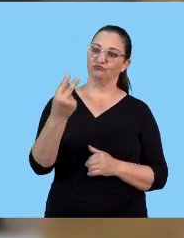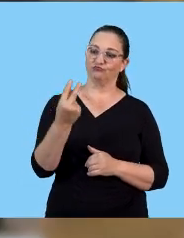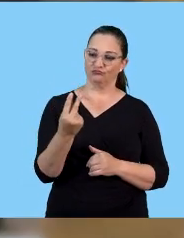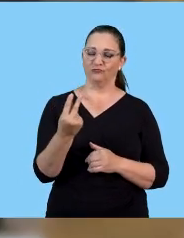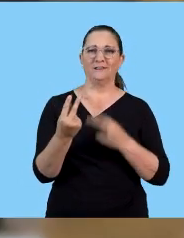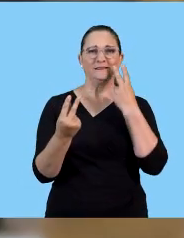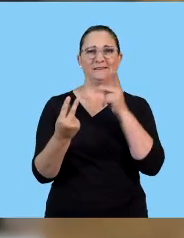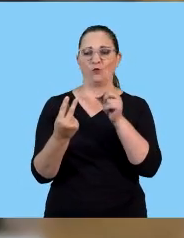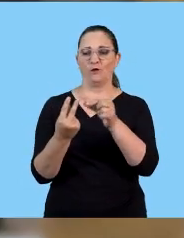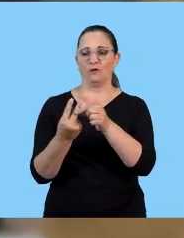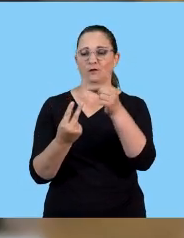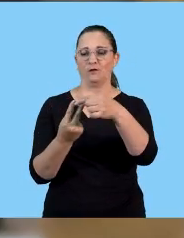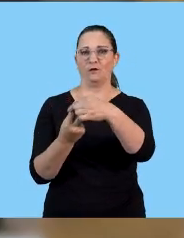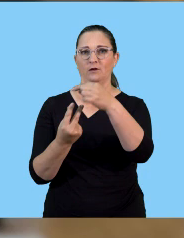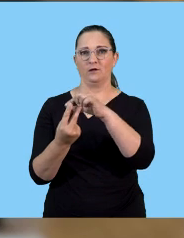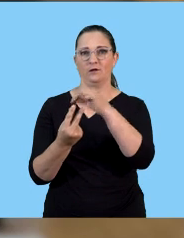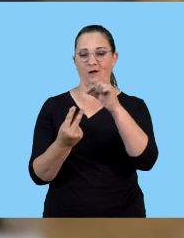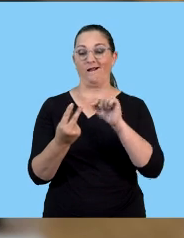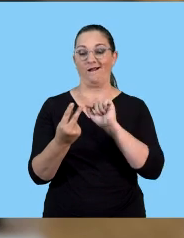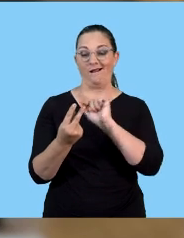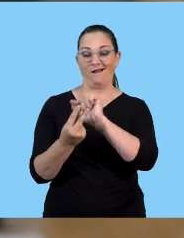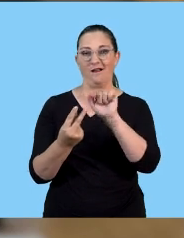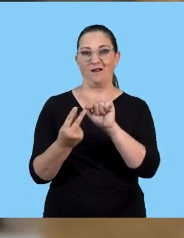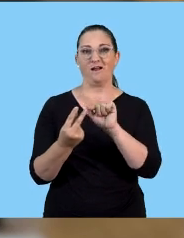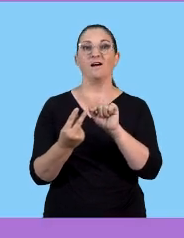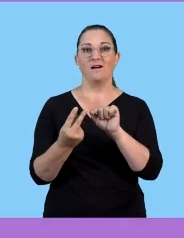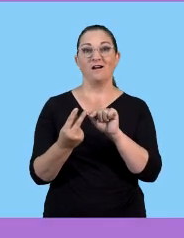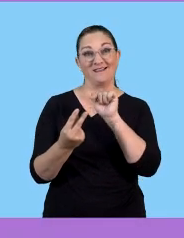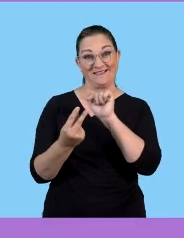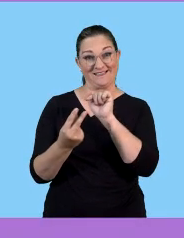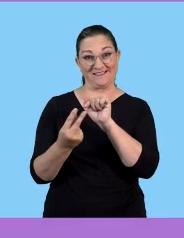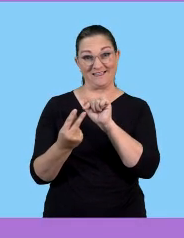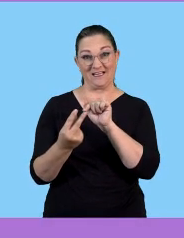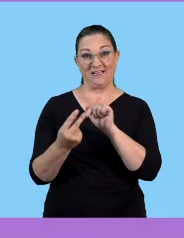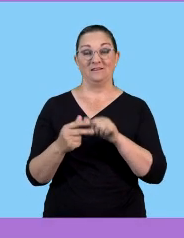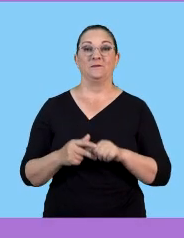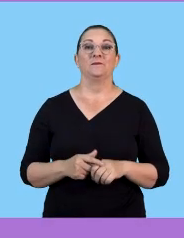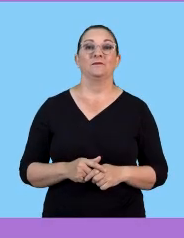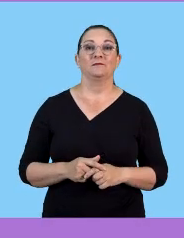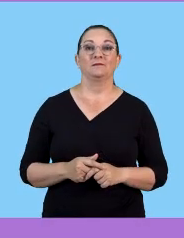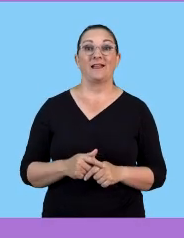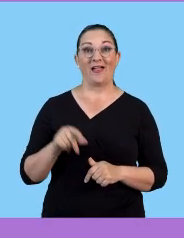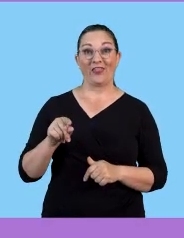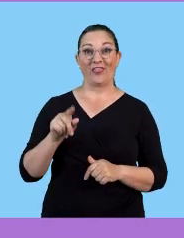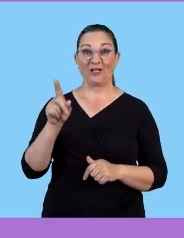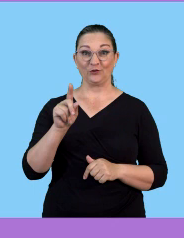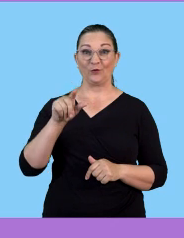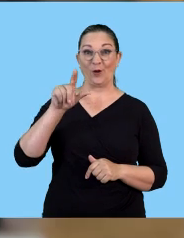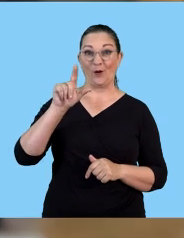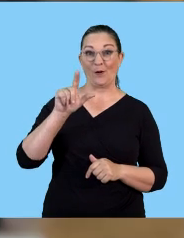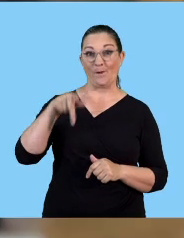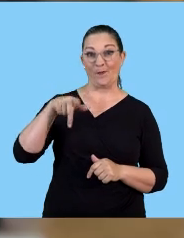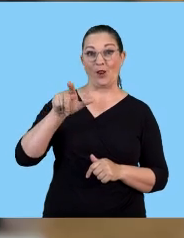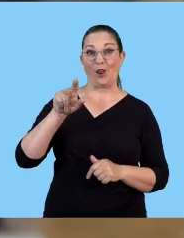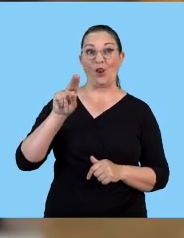plug around, usually you see 3 little pieces, right, almost form the shape of a triangle, something like that. Those pieces